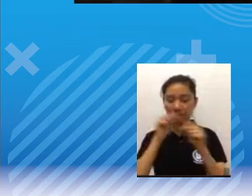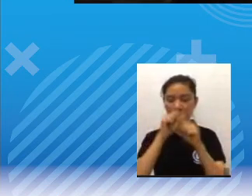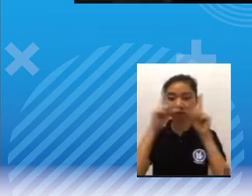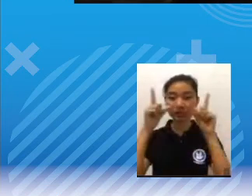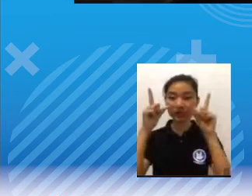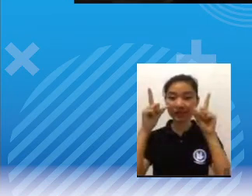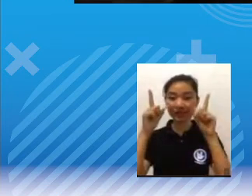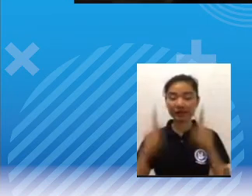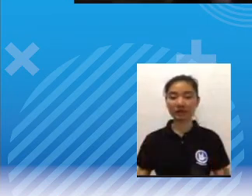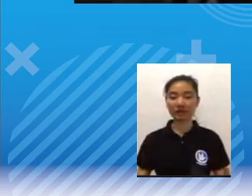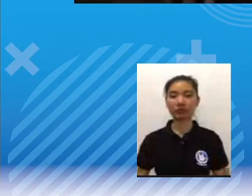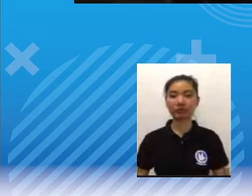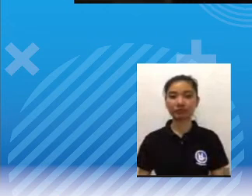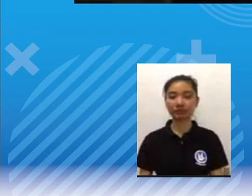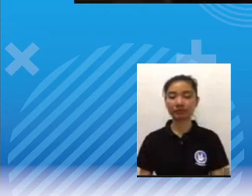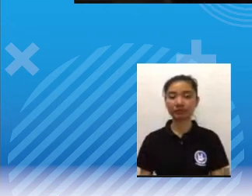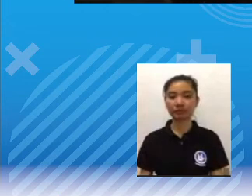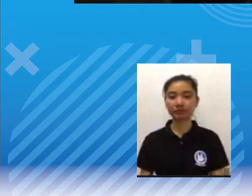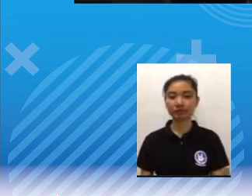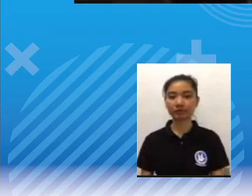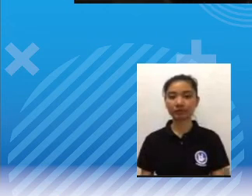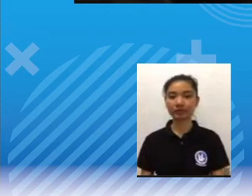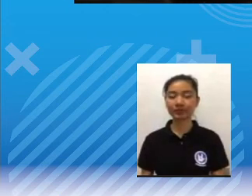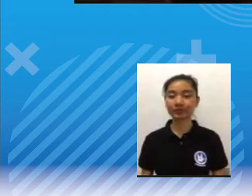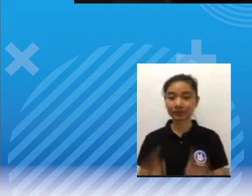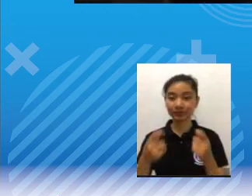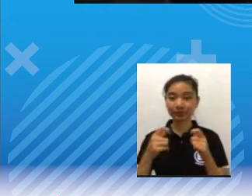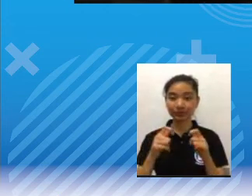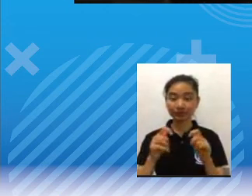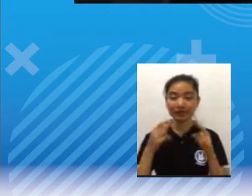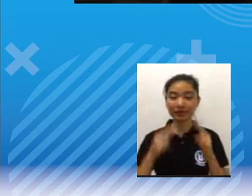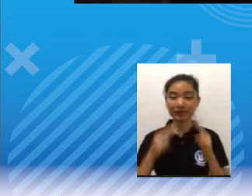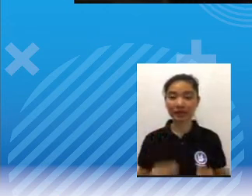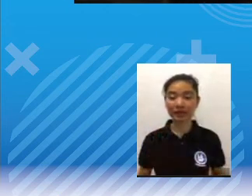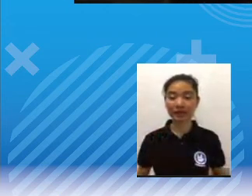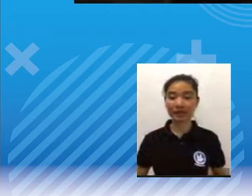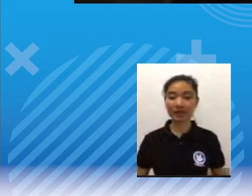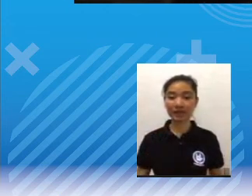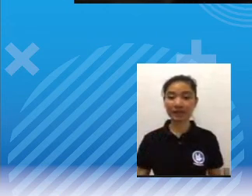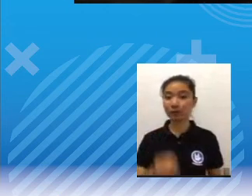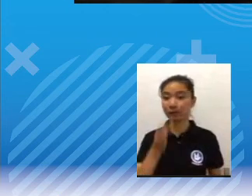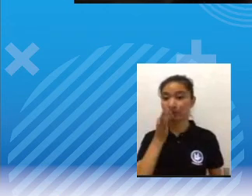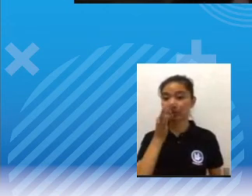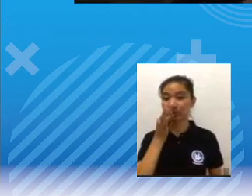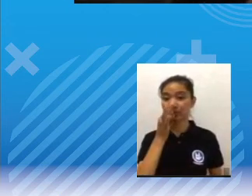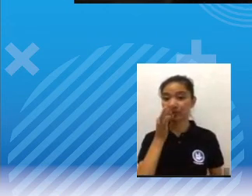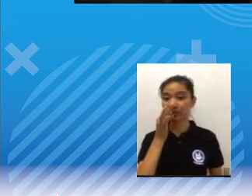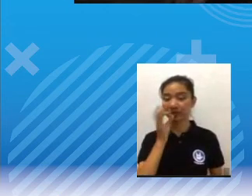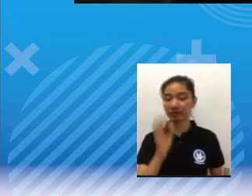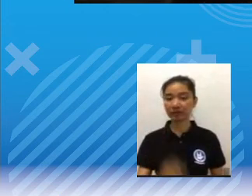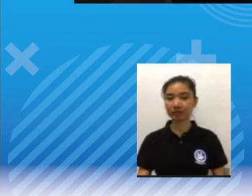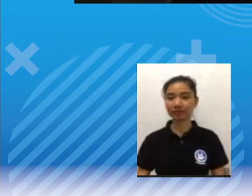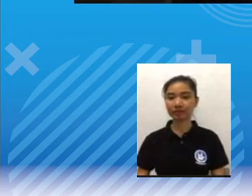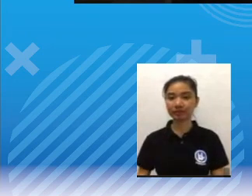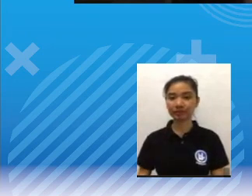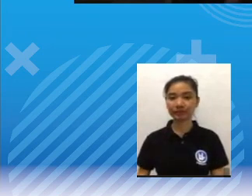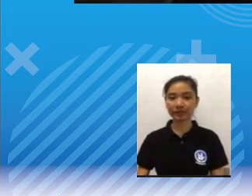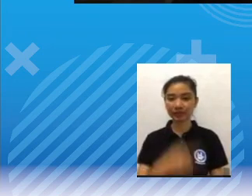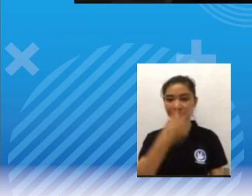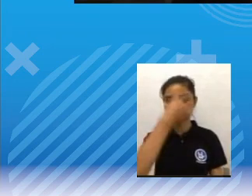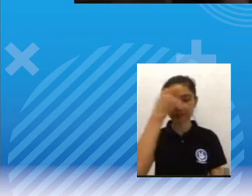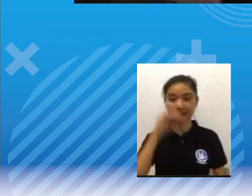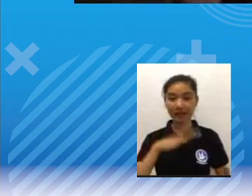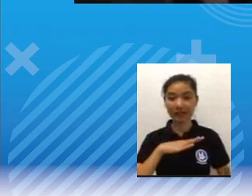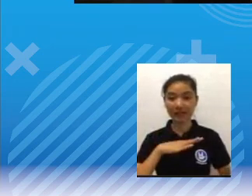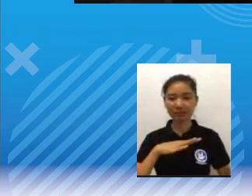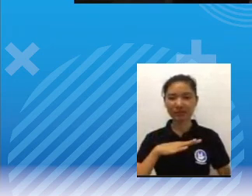I try to choose healthy meals. Siyempre, limitado tayo doon sa access natin sa pagbili, di ba? So, kung